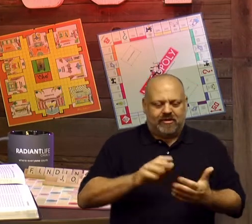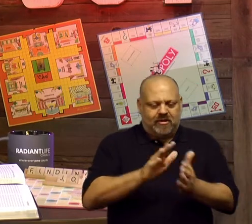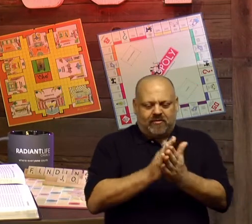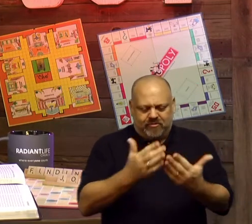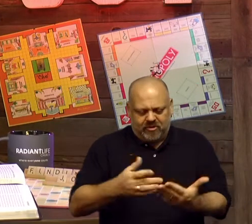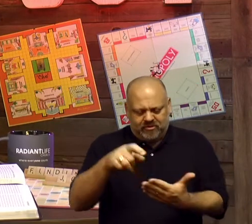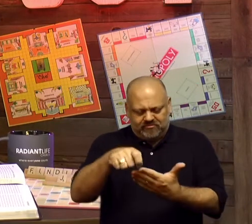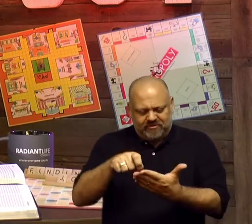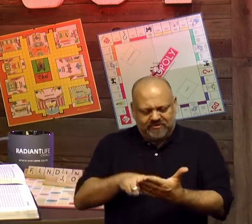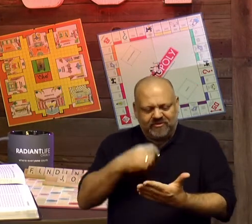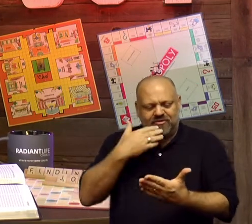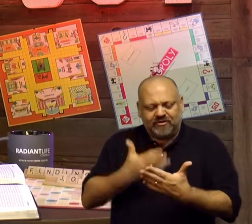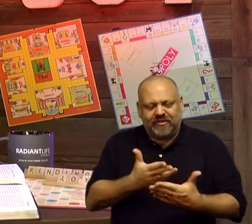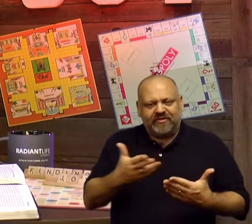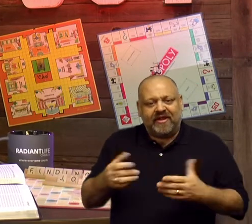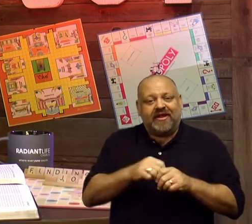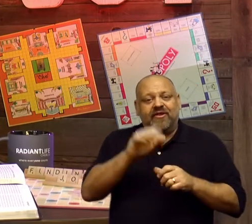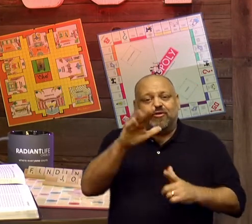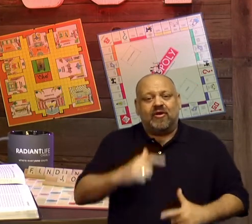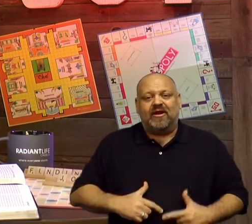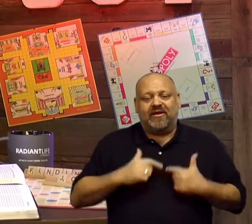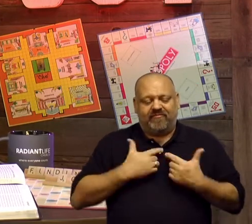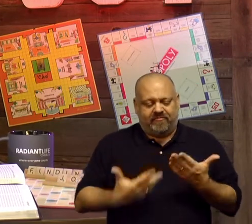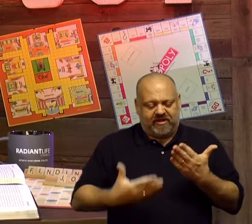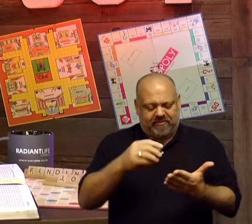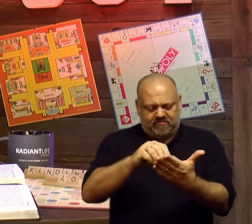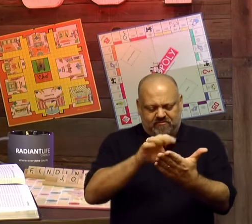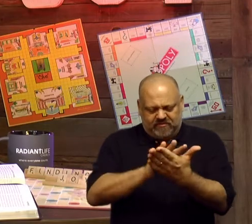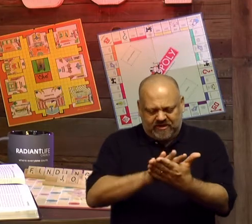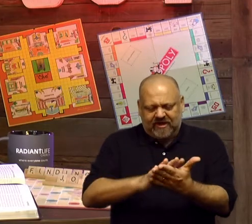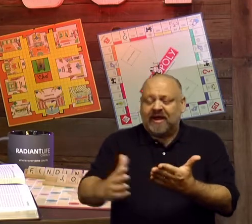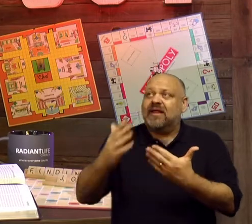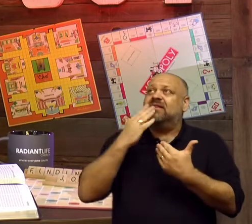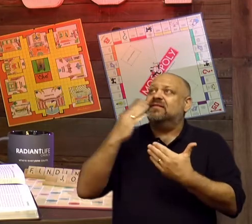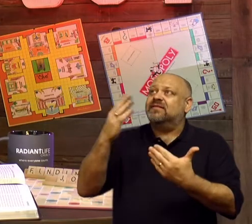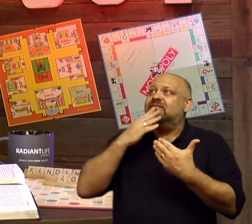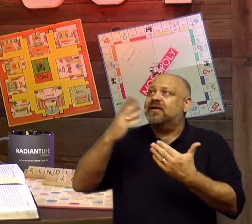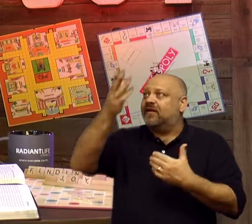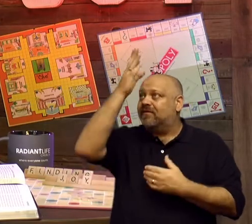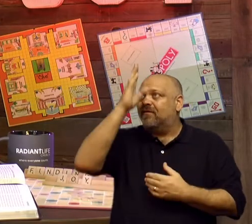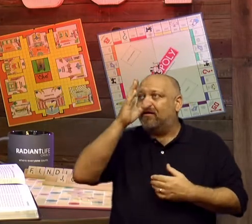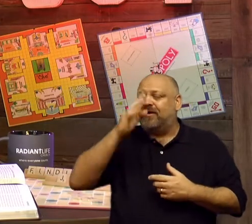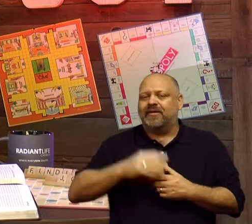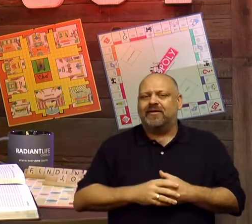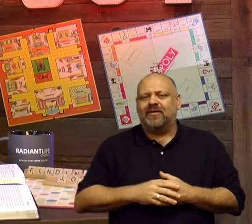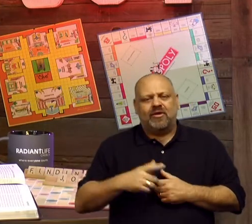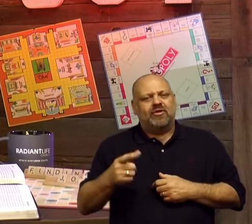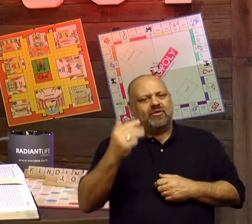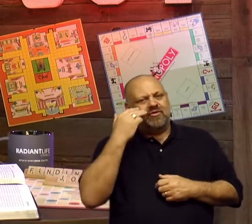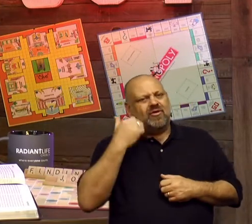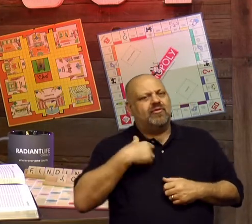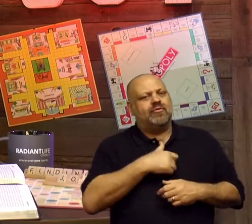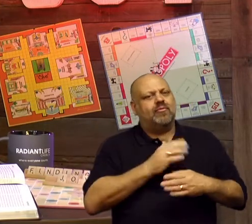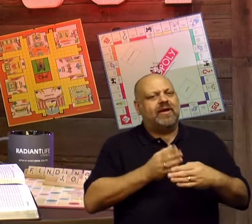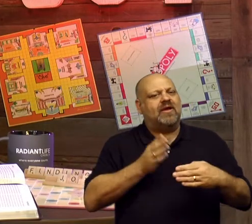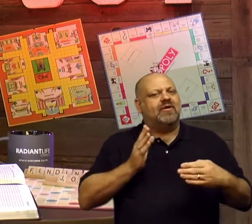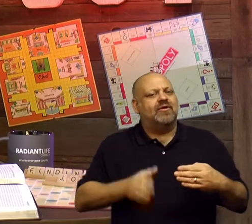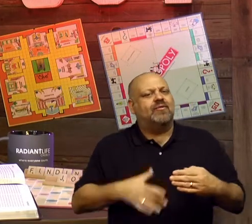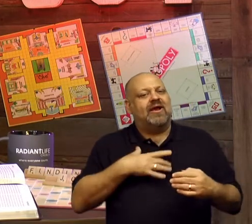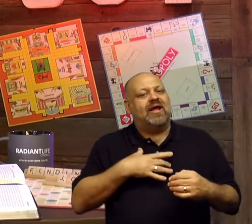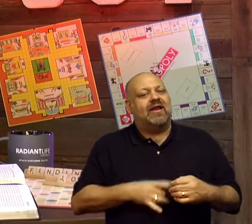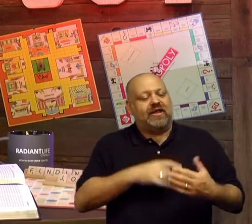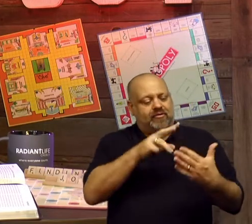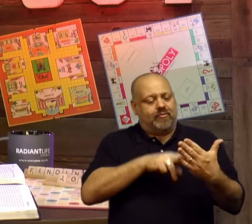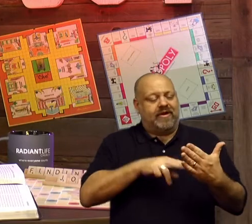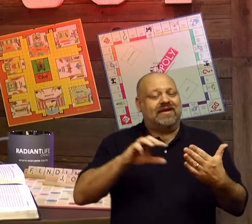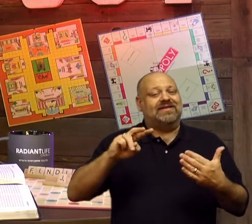and jotting down the good things in your life. Maybe jotting down and giving thanks to God. Now,